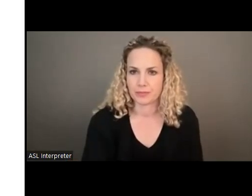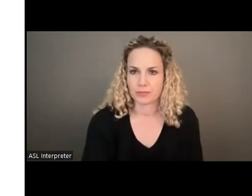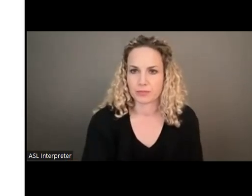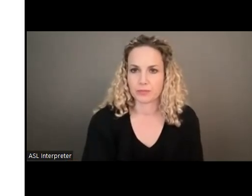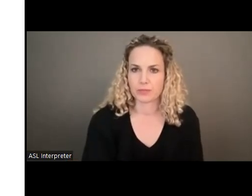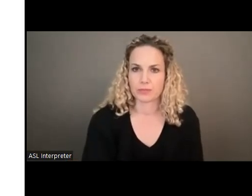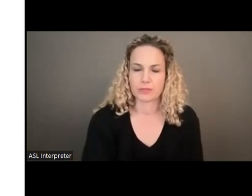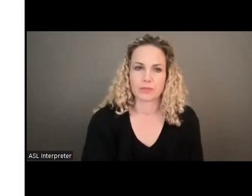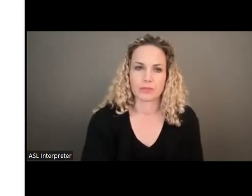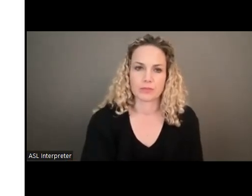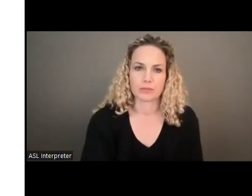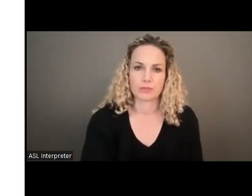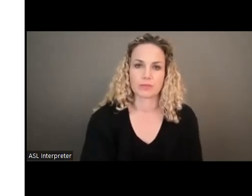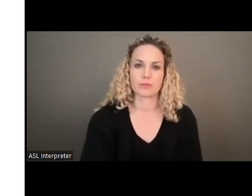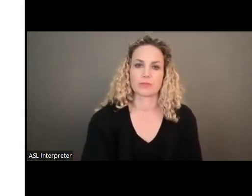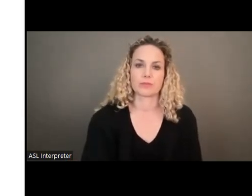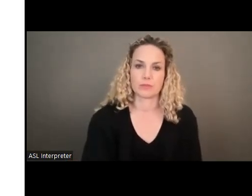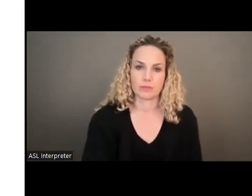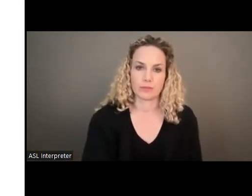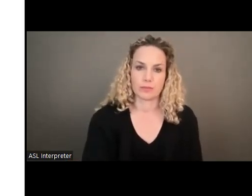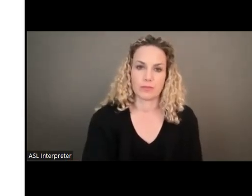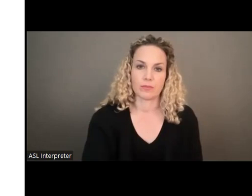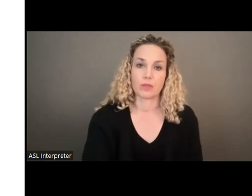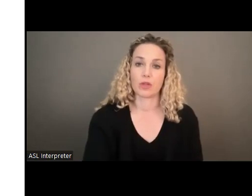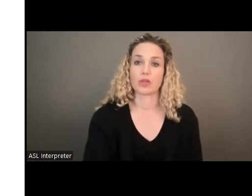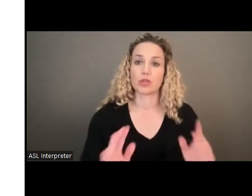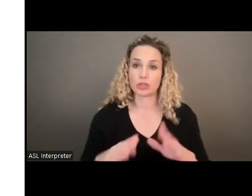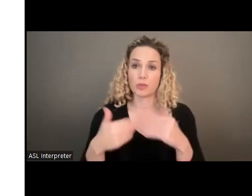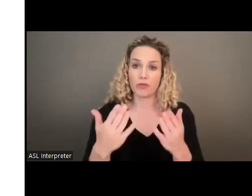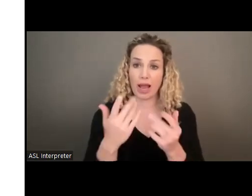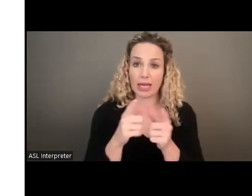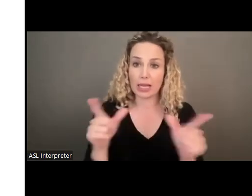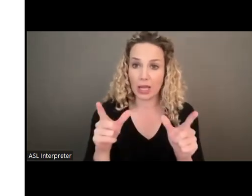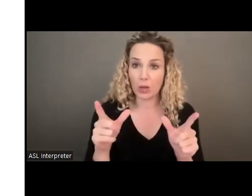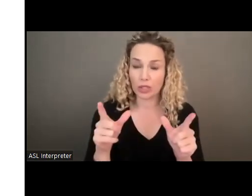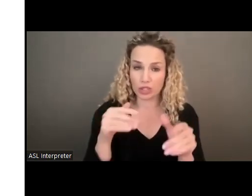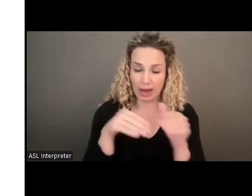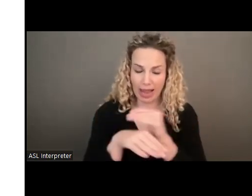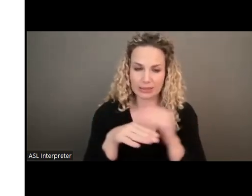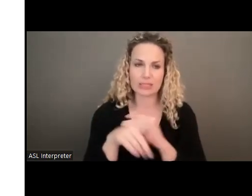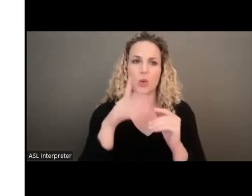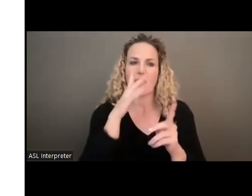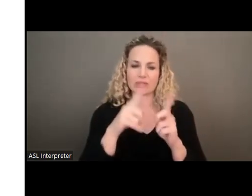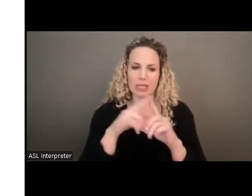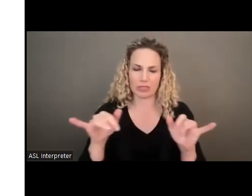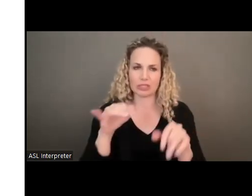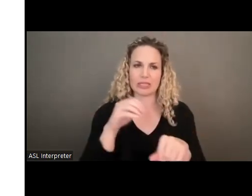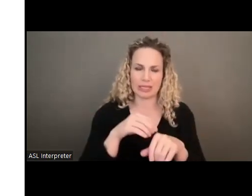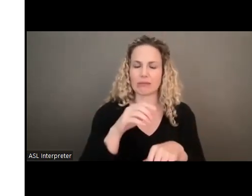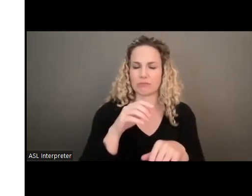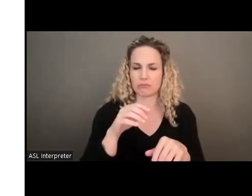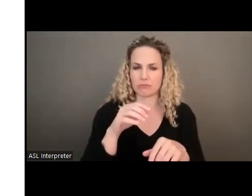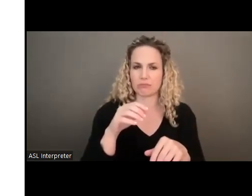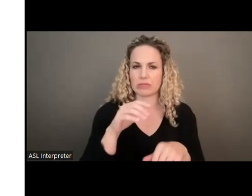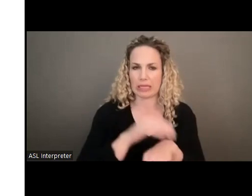In order to provide language access, this meeting will have simultaneous interpretation in Spanish and Cantonese. If you are on a laptop